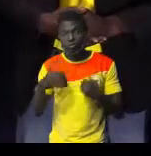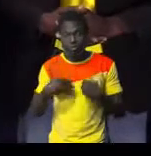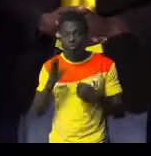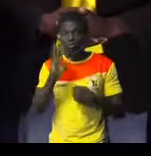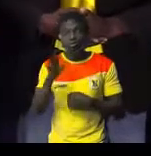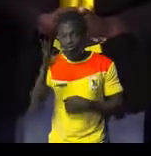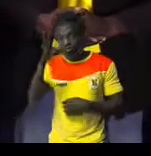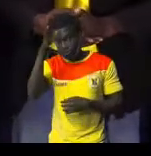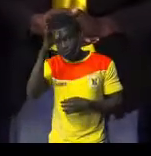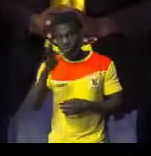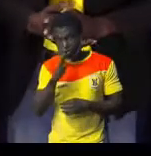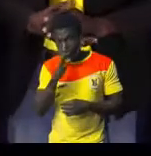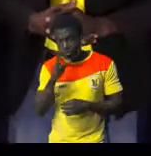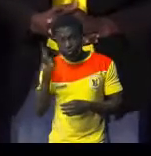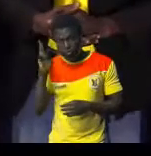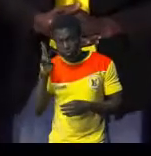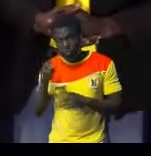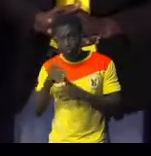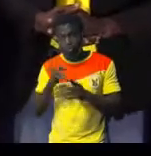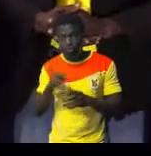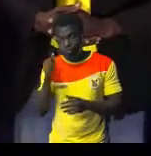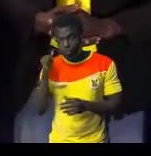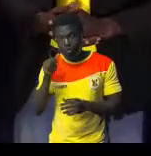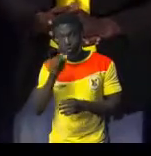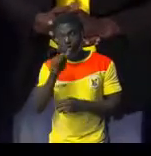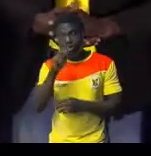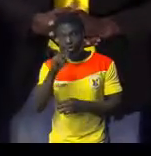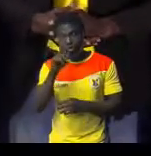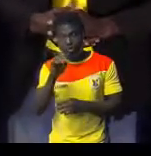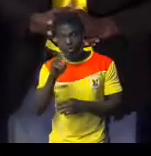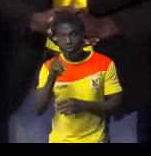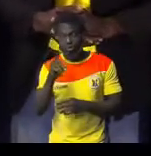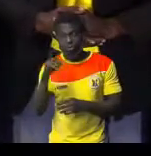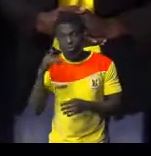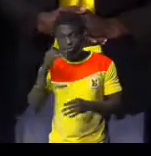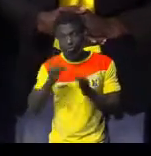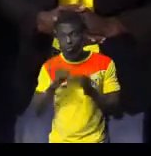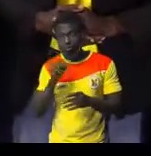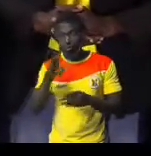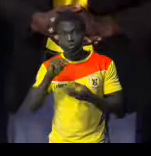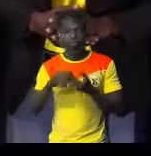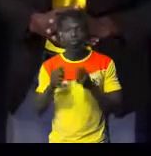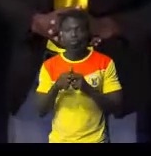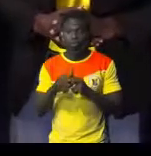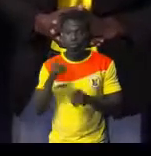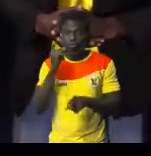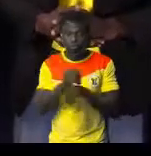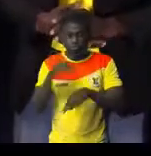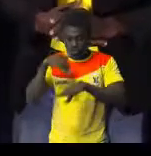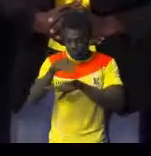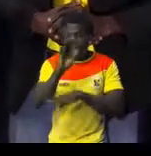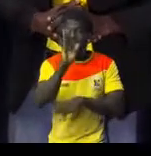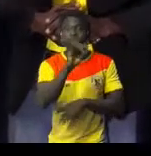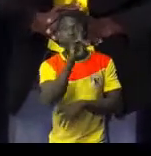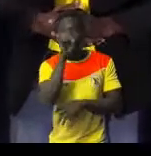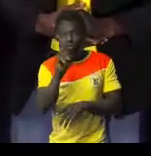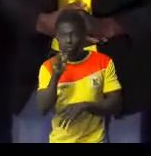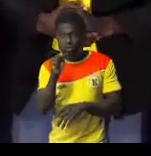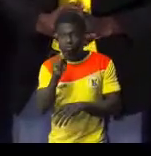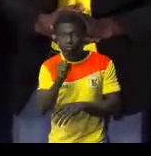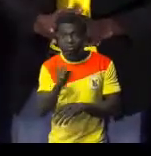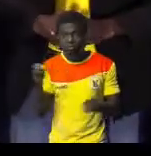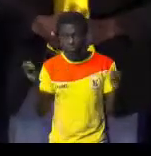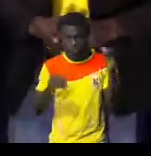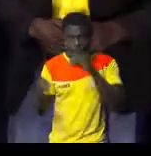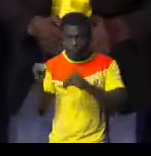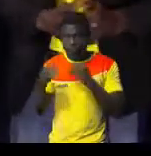either your daddy's, your mommy's, your uncle's or your auntie's Android or smartphones. If not, there's no problem. Just send your